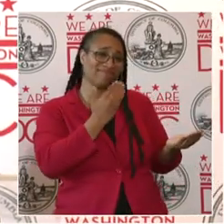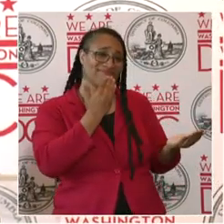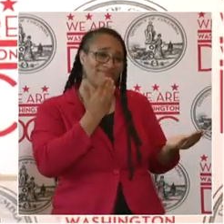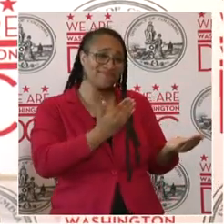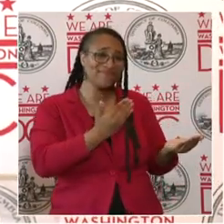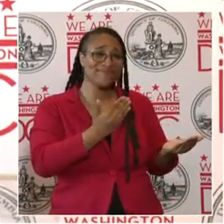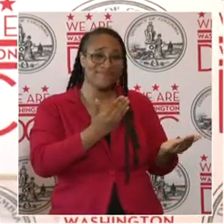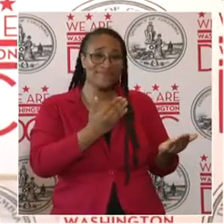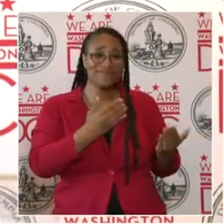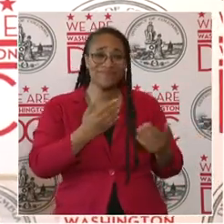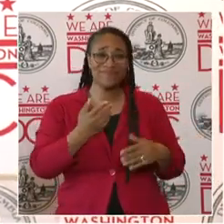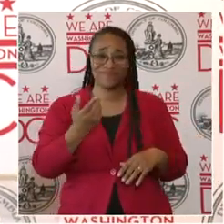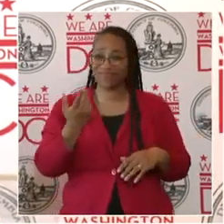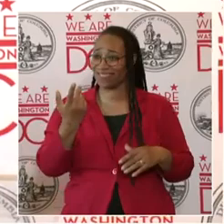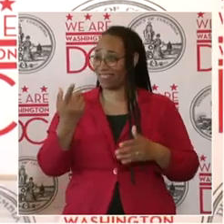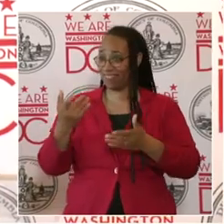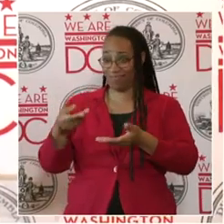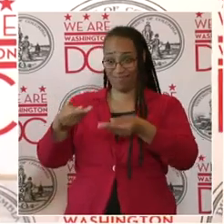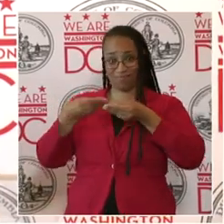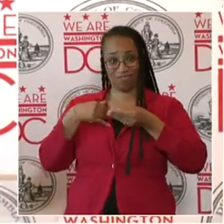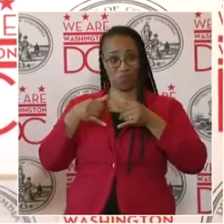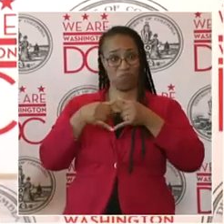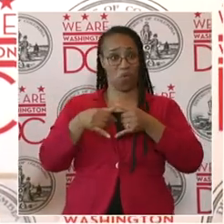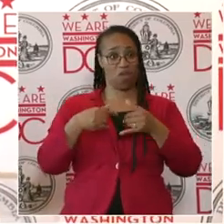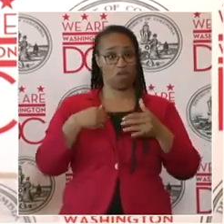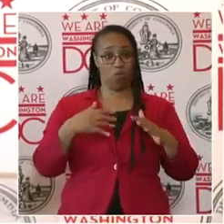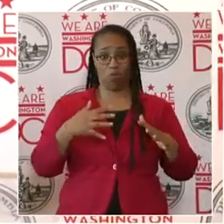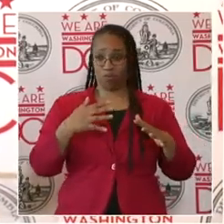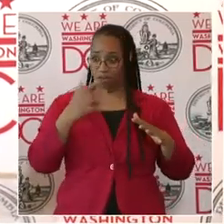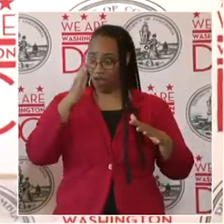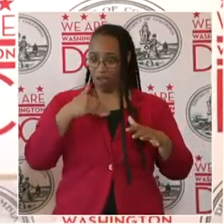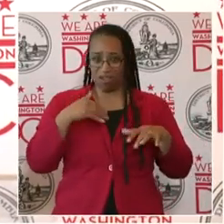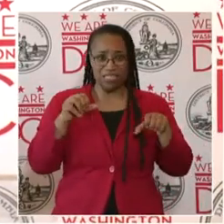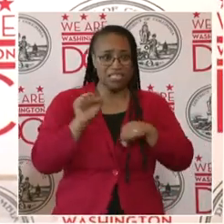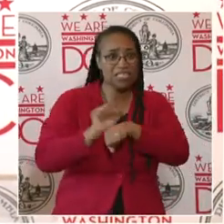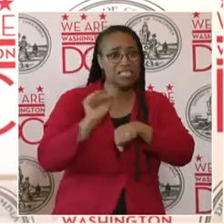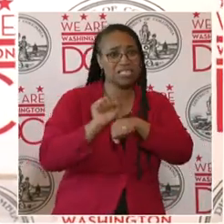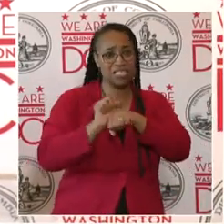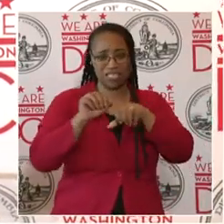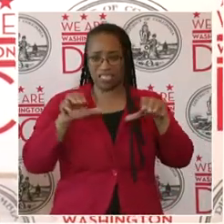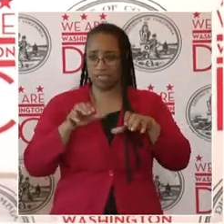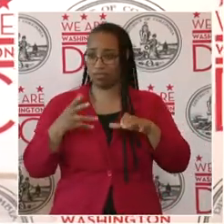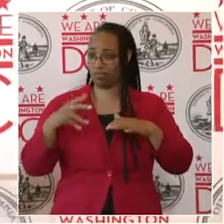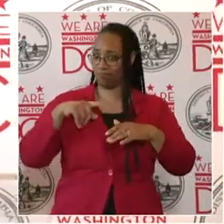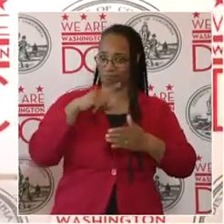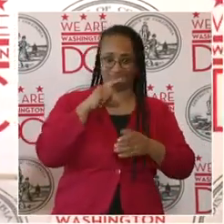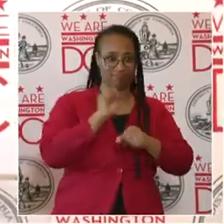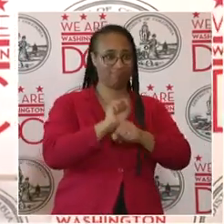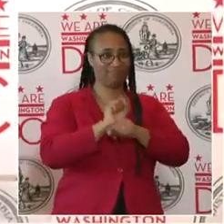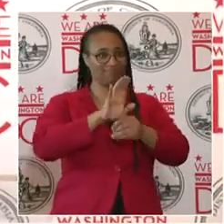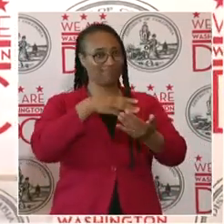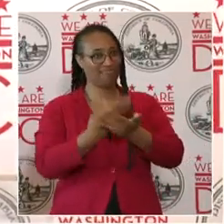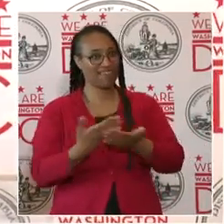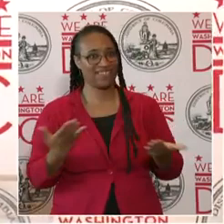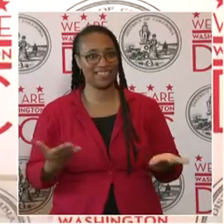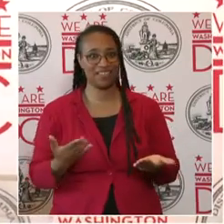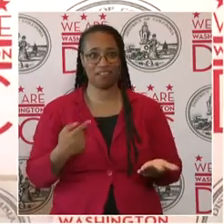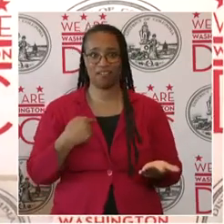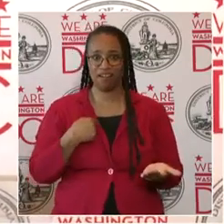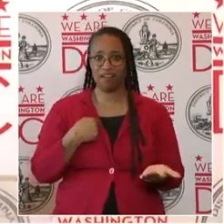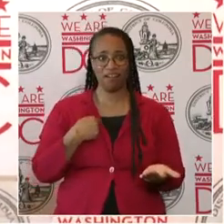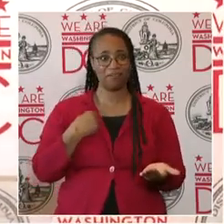us today these awards and all the hard work that has gone to be here. I am proud to consider myself a